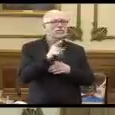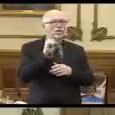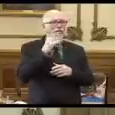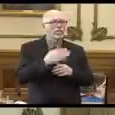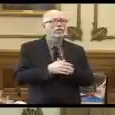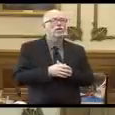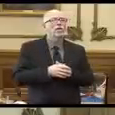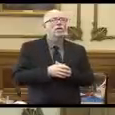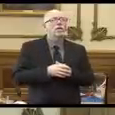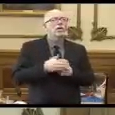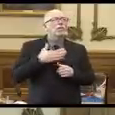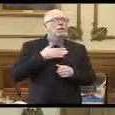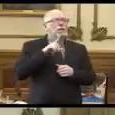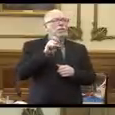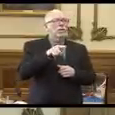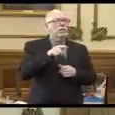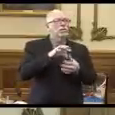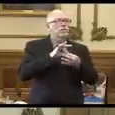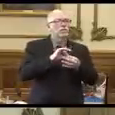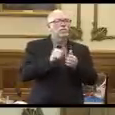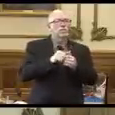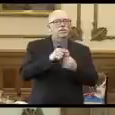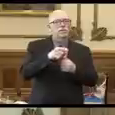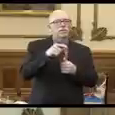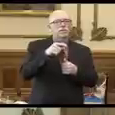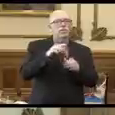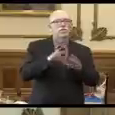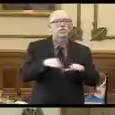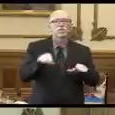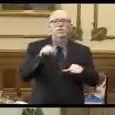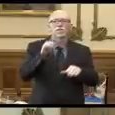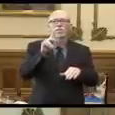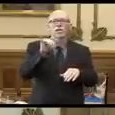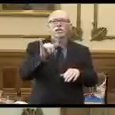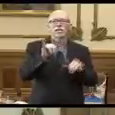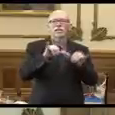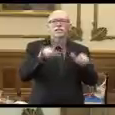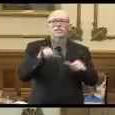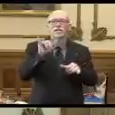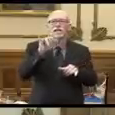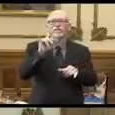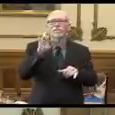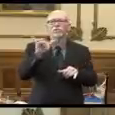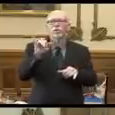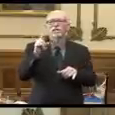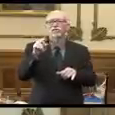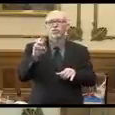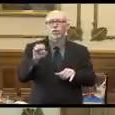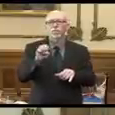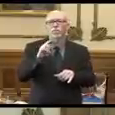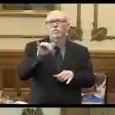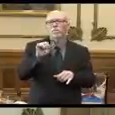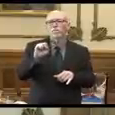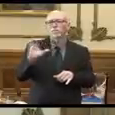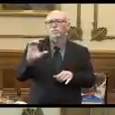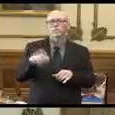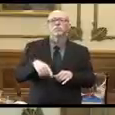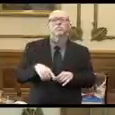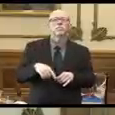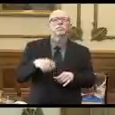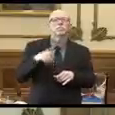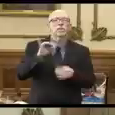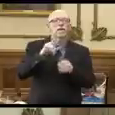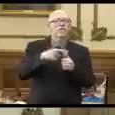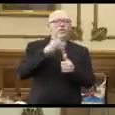Governor. My question is about the pediatric multi-system inflammatory syndrome. So with the state reporting its first